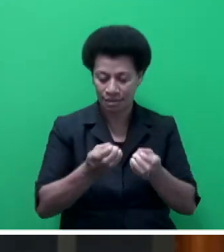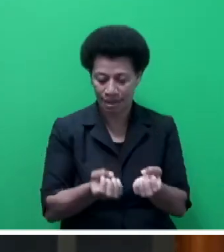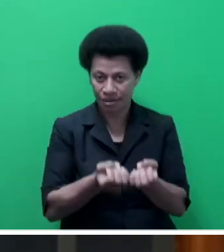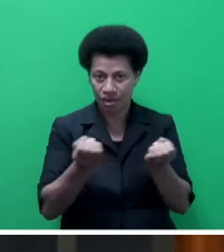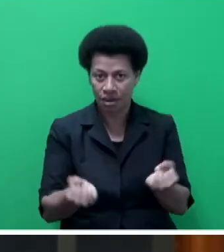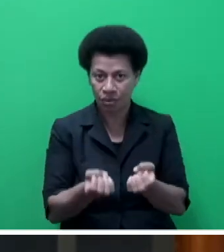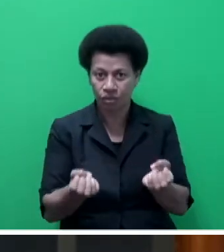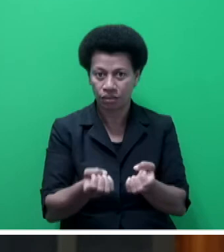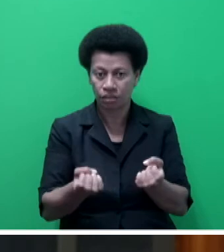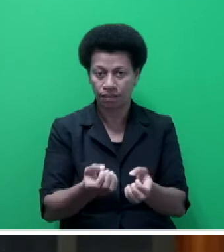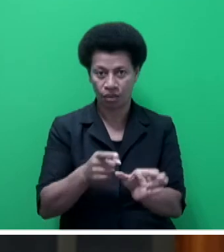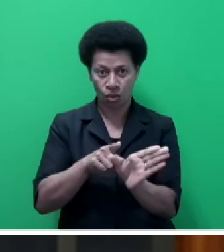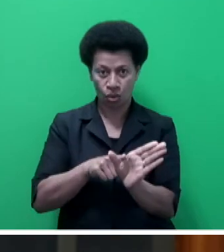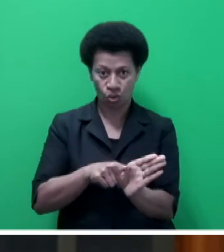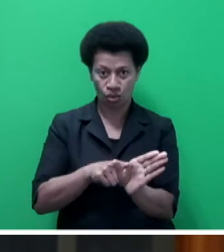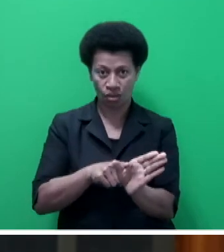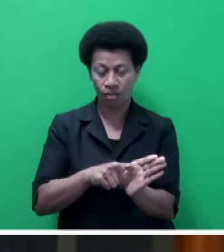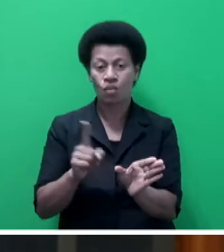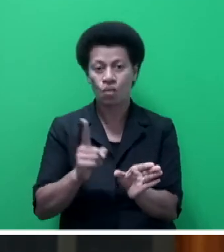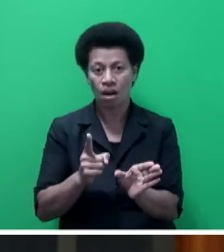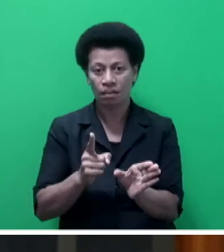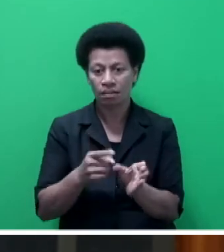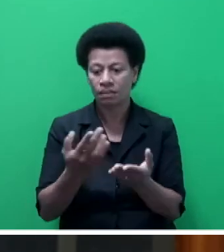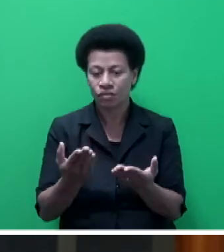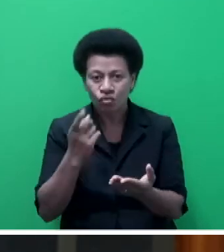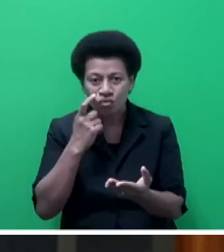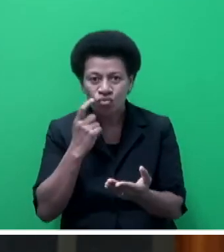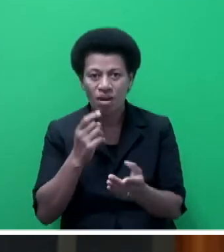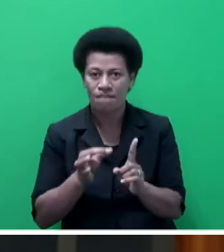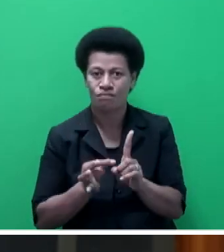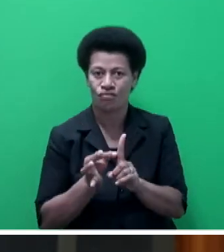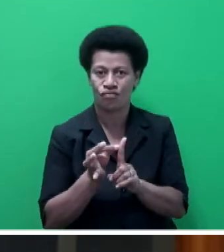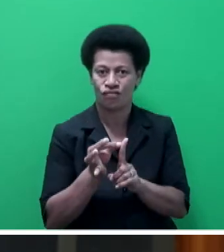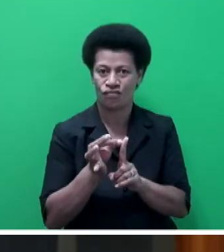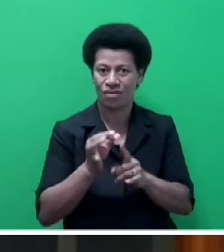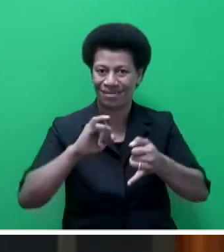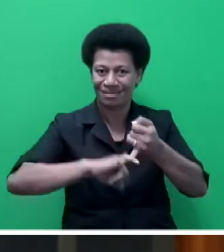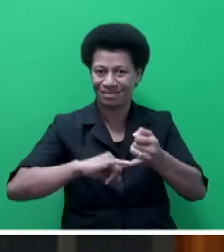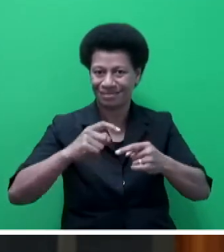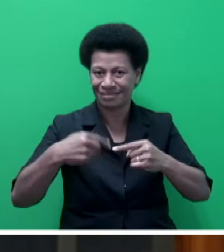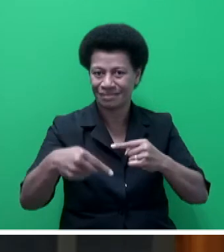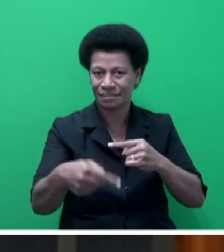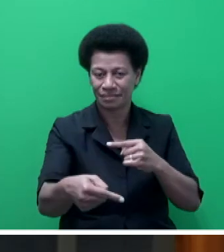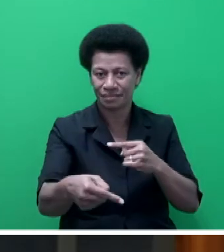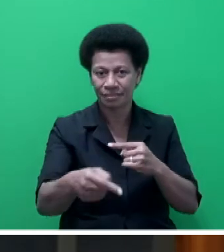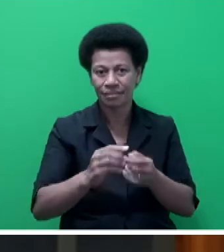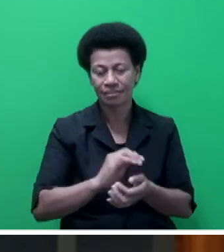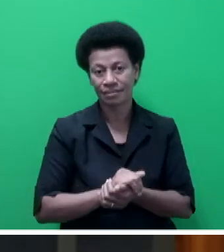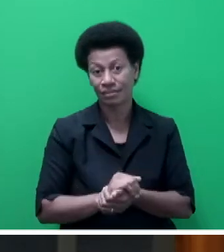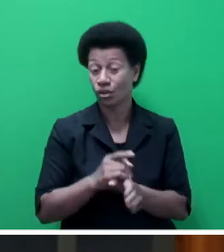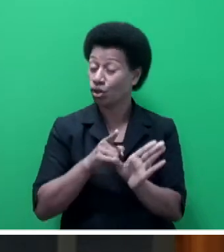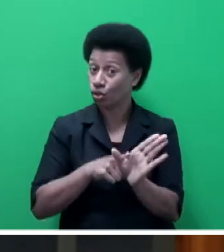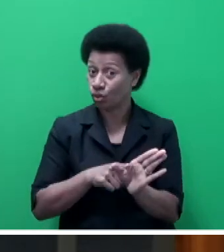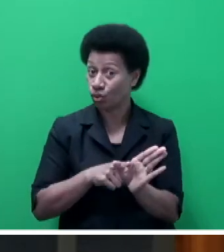to become climate warriors. It was also inspiring to have youths from the disabled community, Mr. Speaker